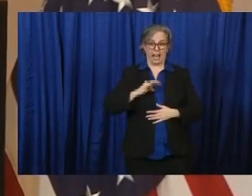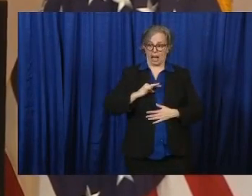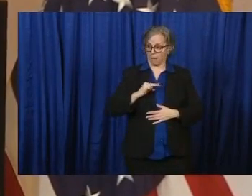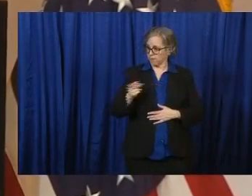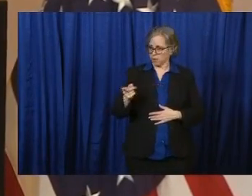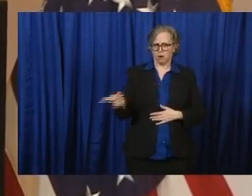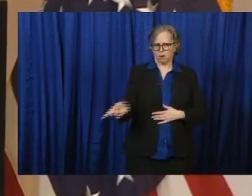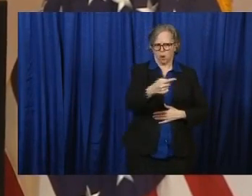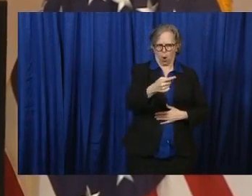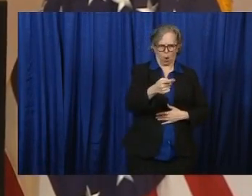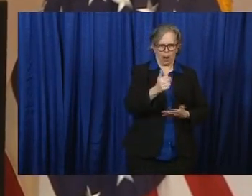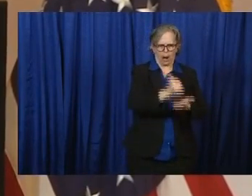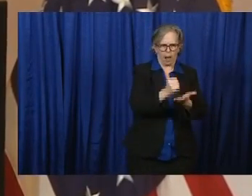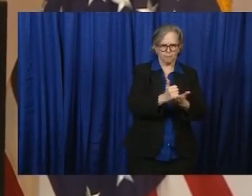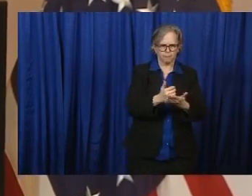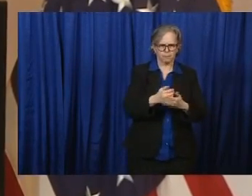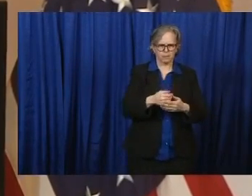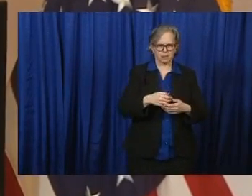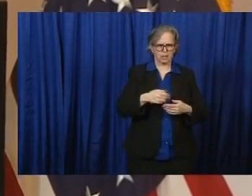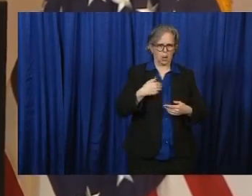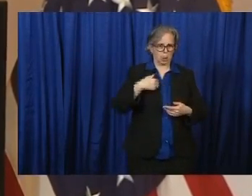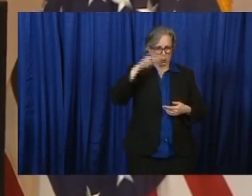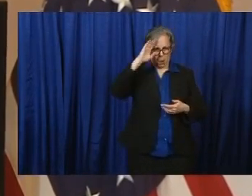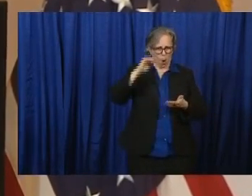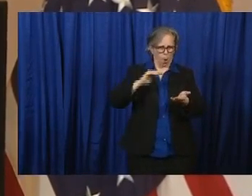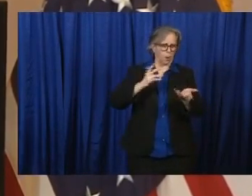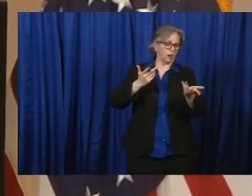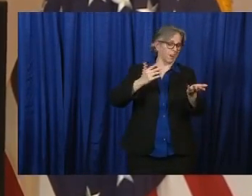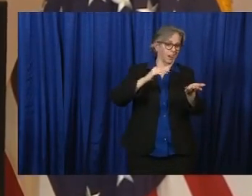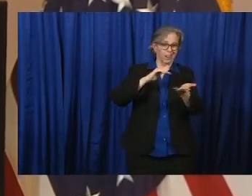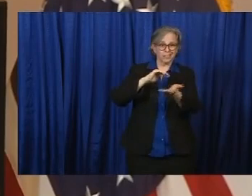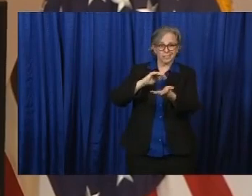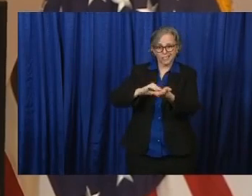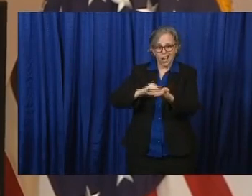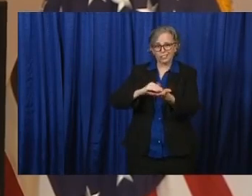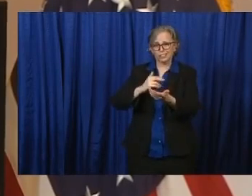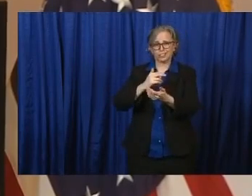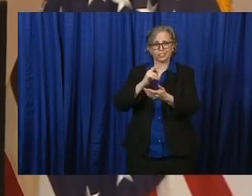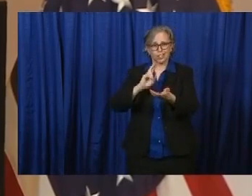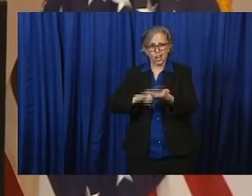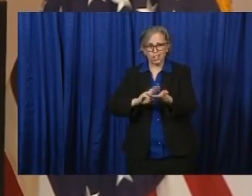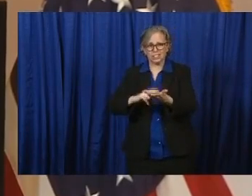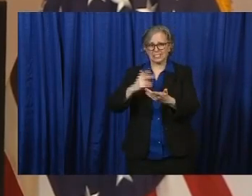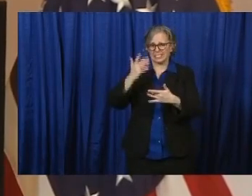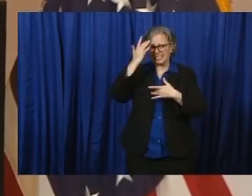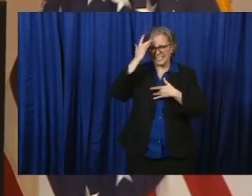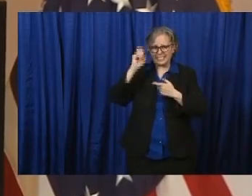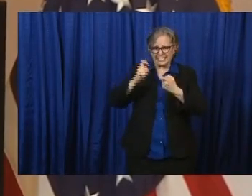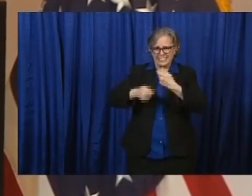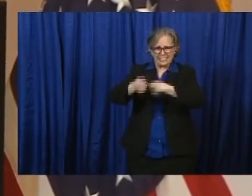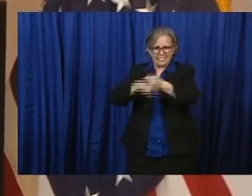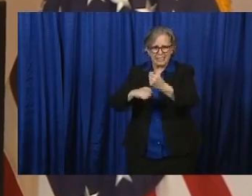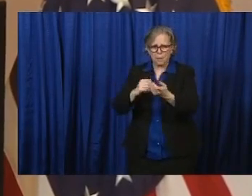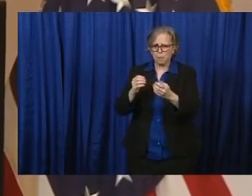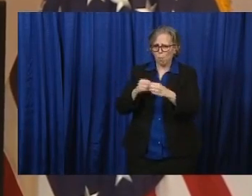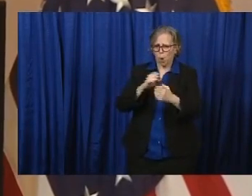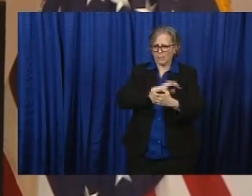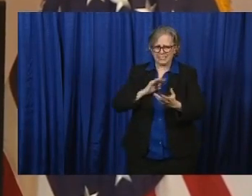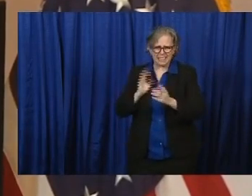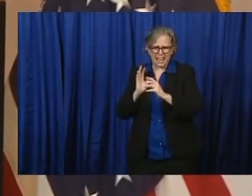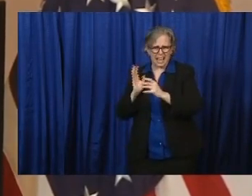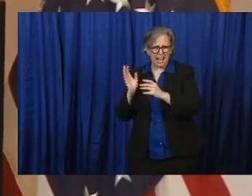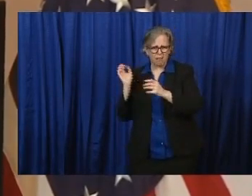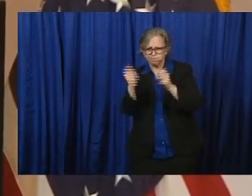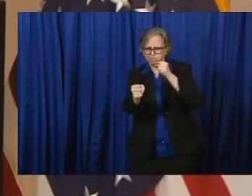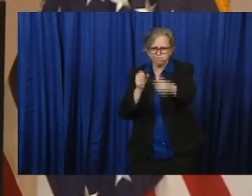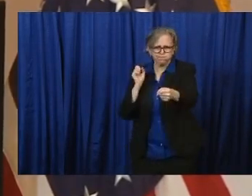that the workforce is going to be stressed during these peak periods. And obviously, as everyone knows, we're looking